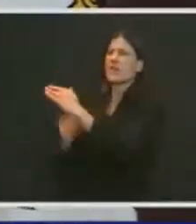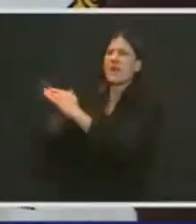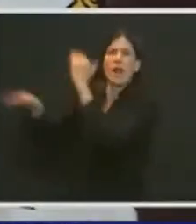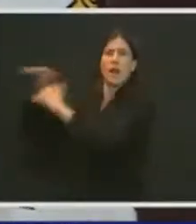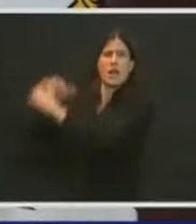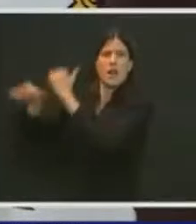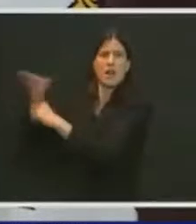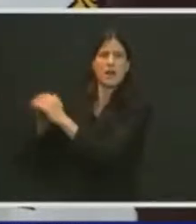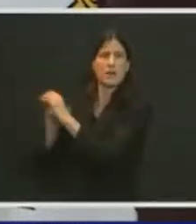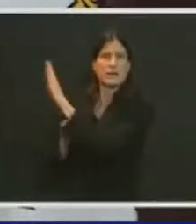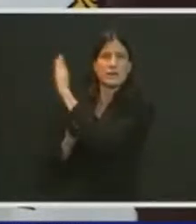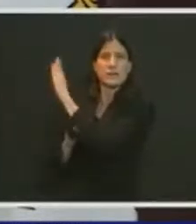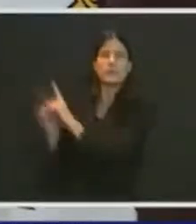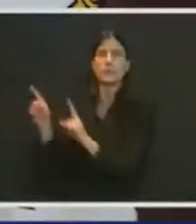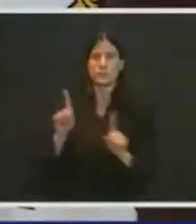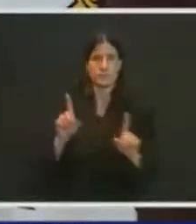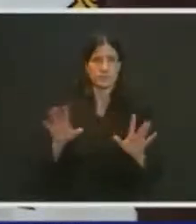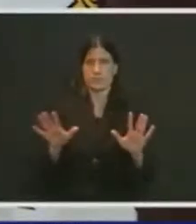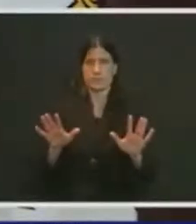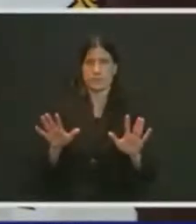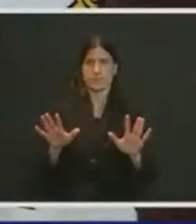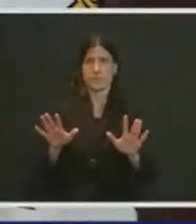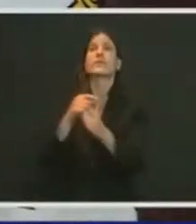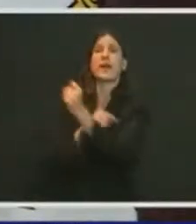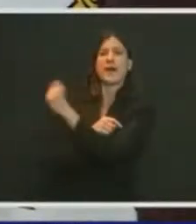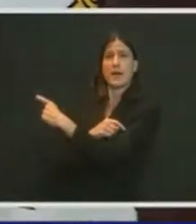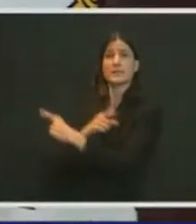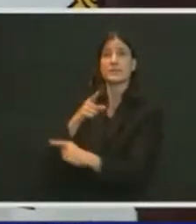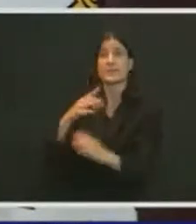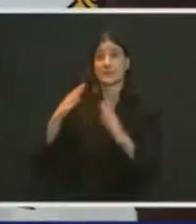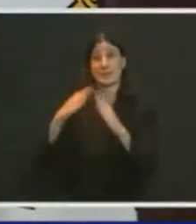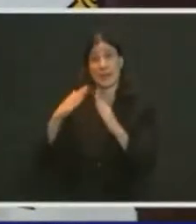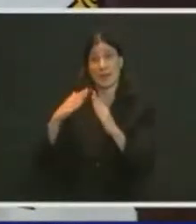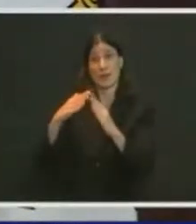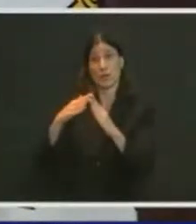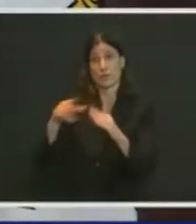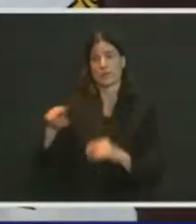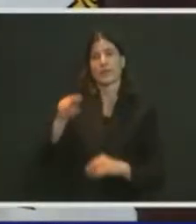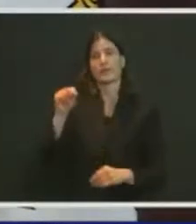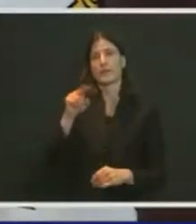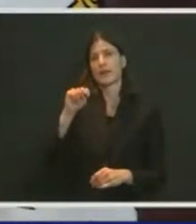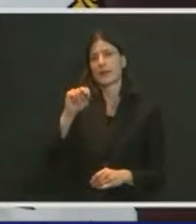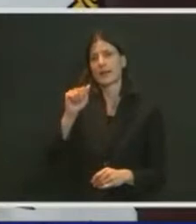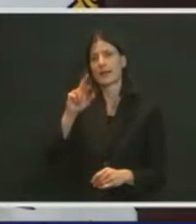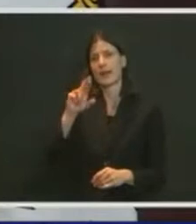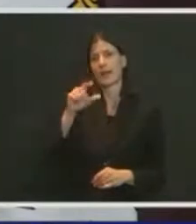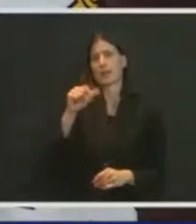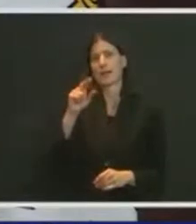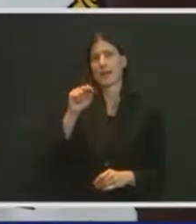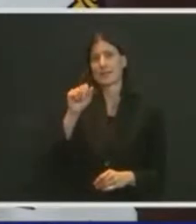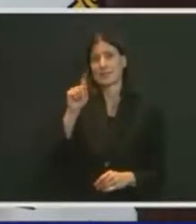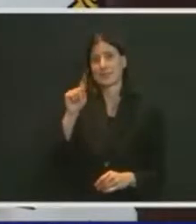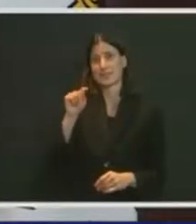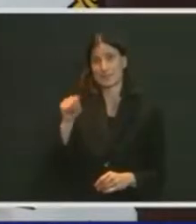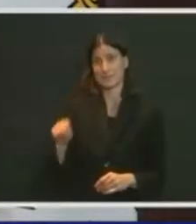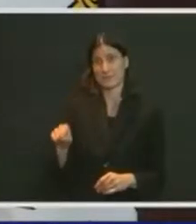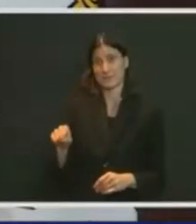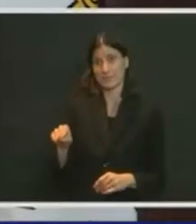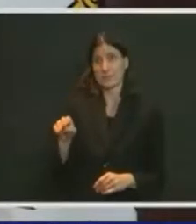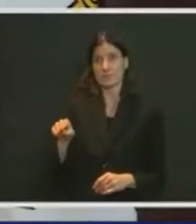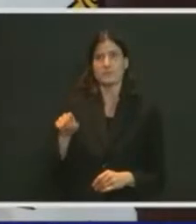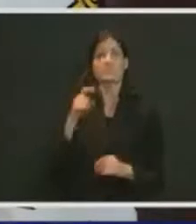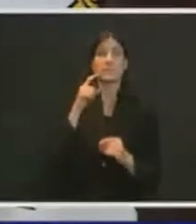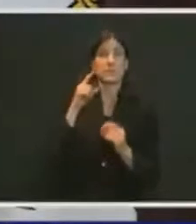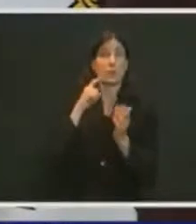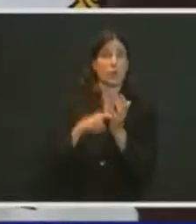town of Narragansett, and Ted Nesi put this out, Monday, they're going to have a resolution. The town of Narragansett seems to be saying Memorial Day